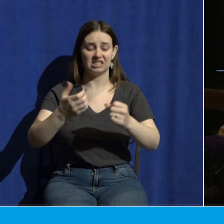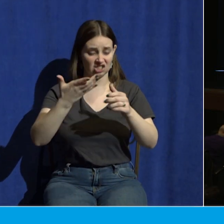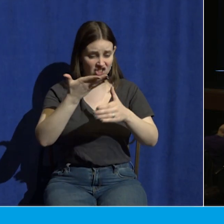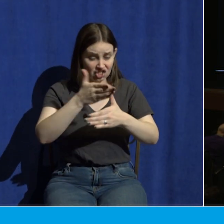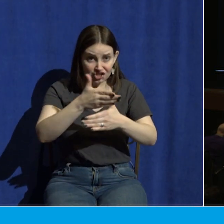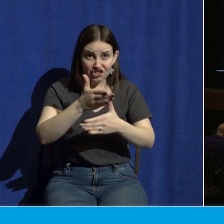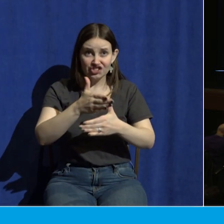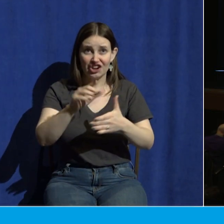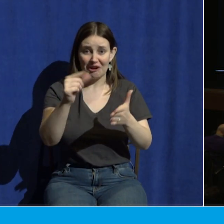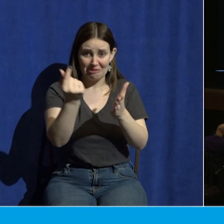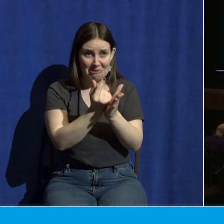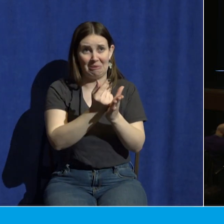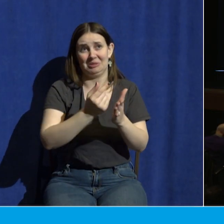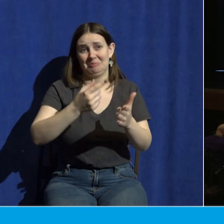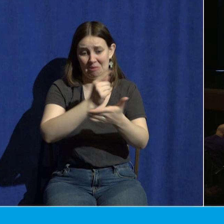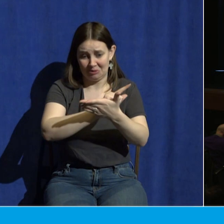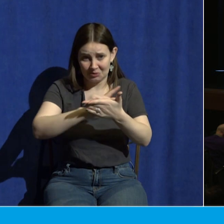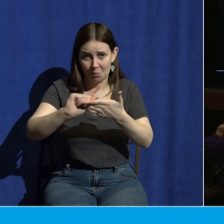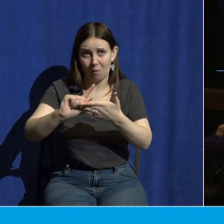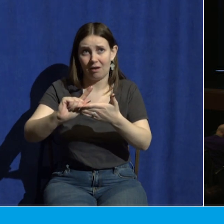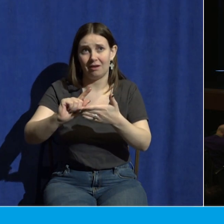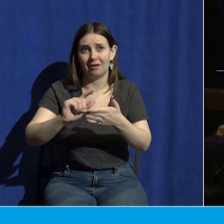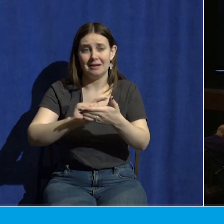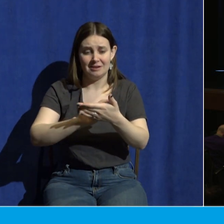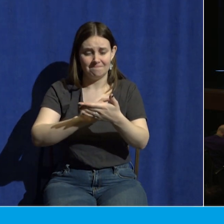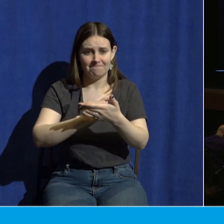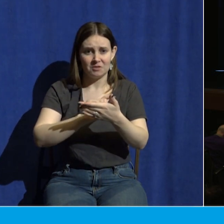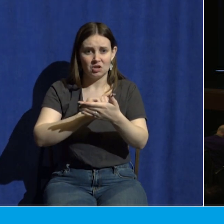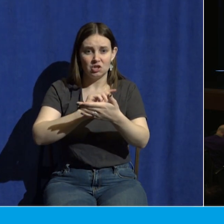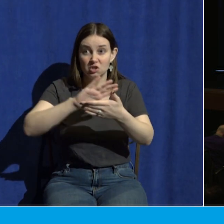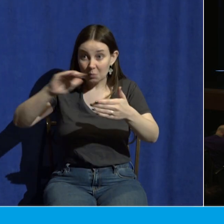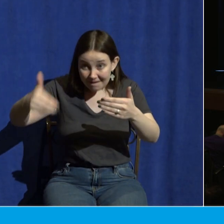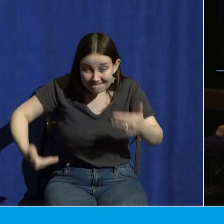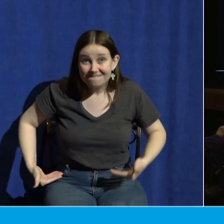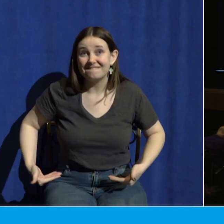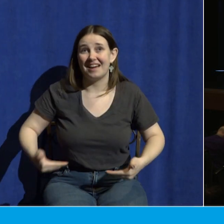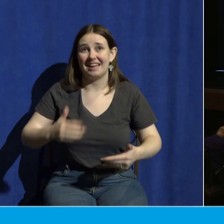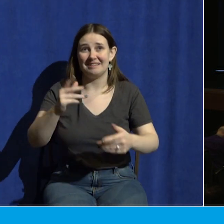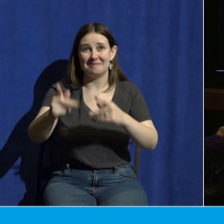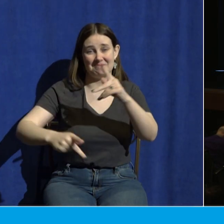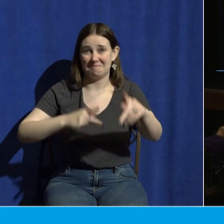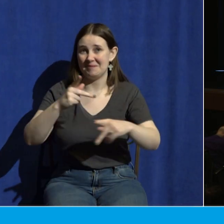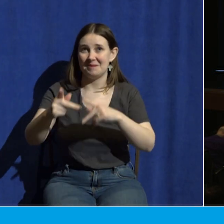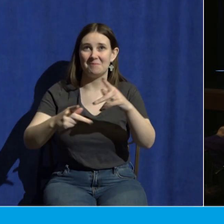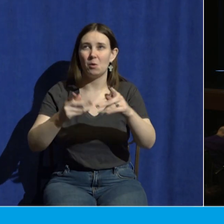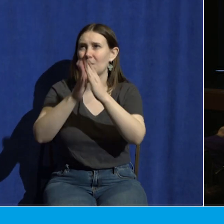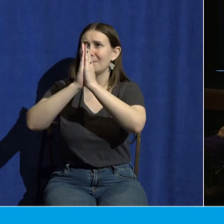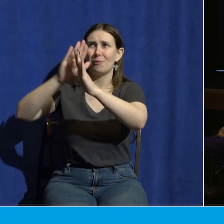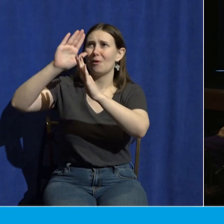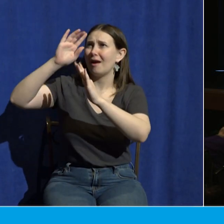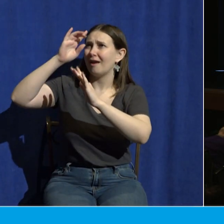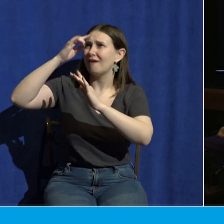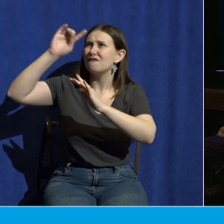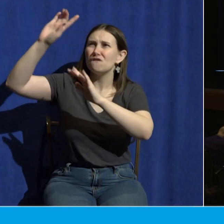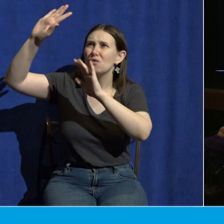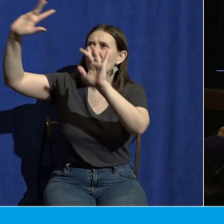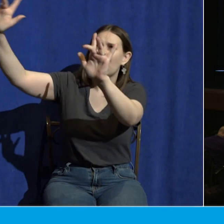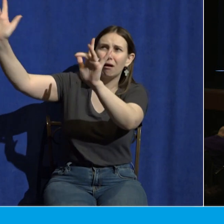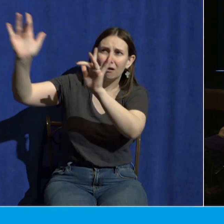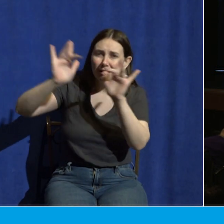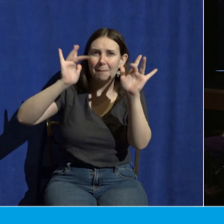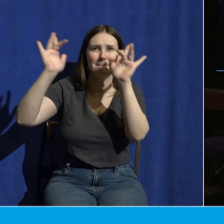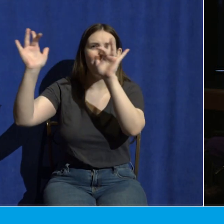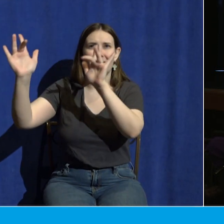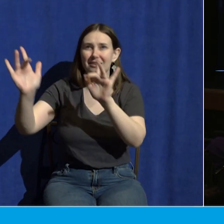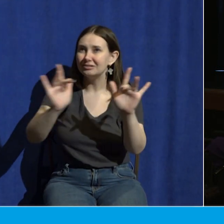share the gospel this week, to invite people this week. We pray for your compassion in us. God, we pray that you give us the heart